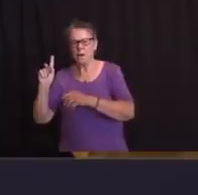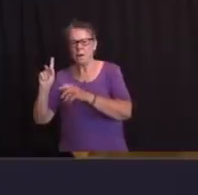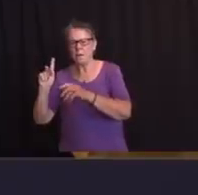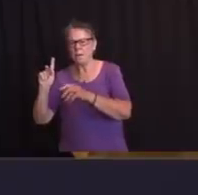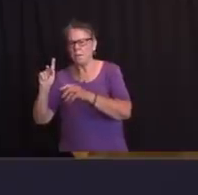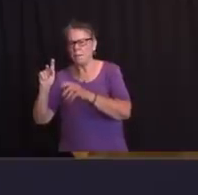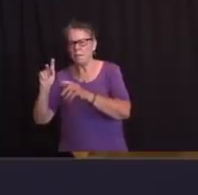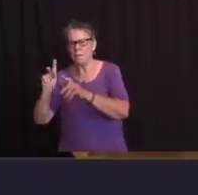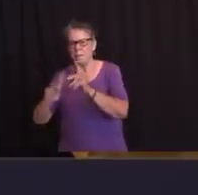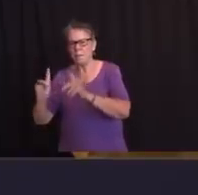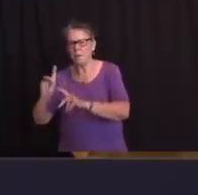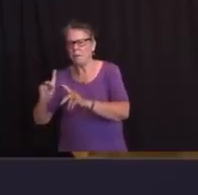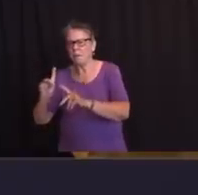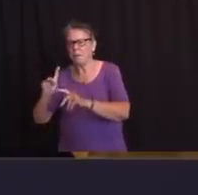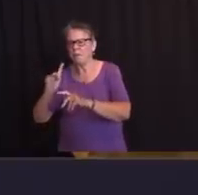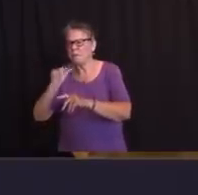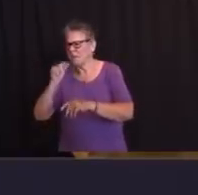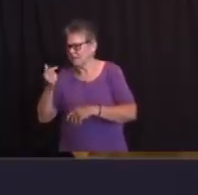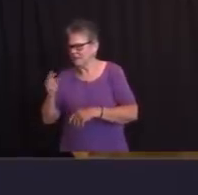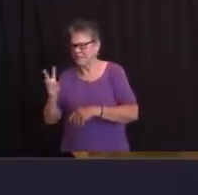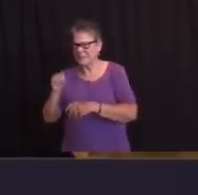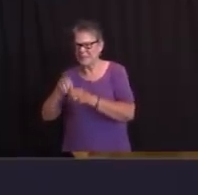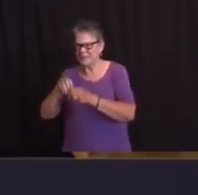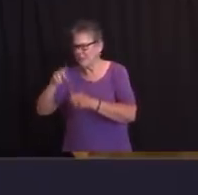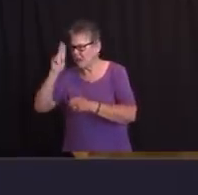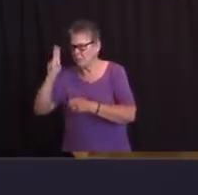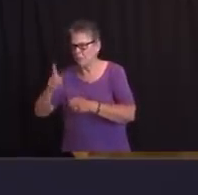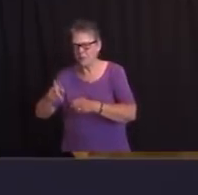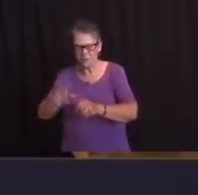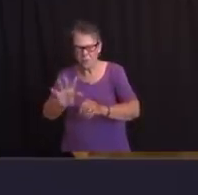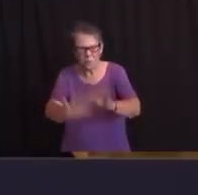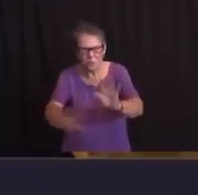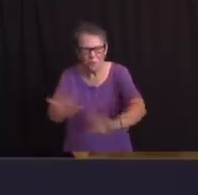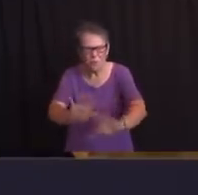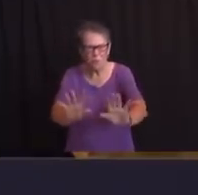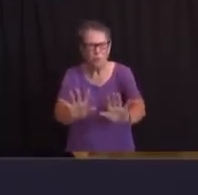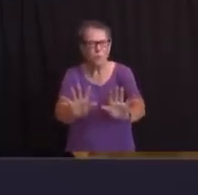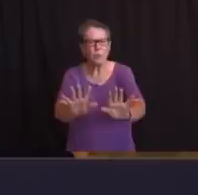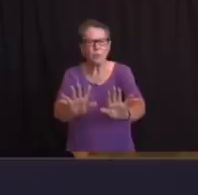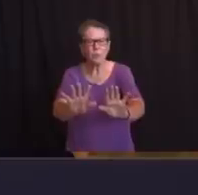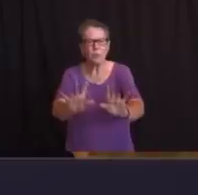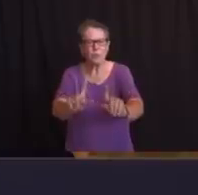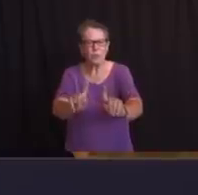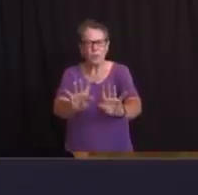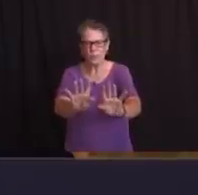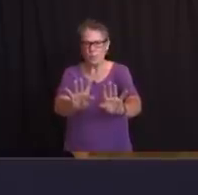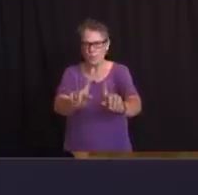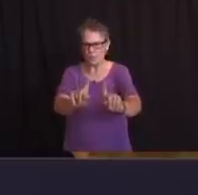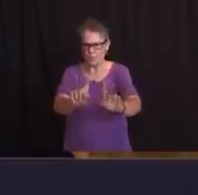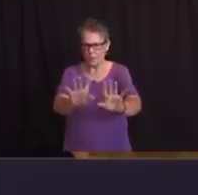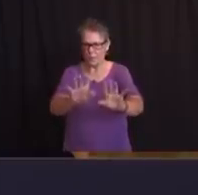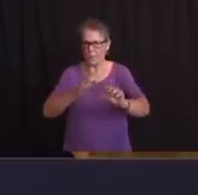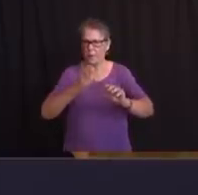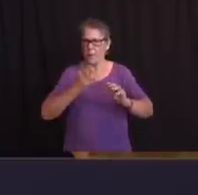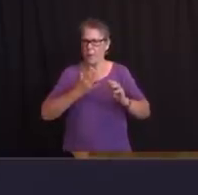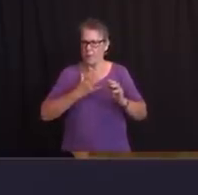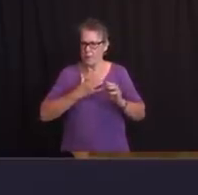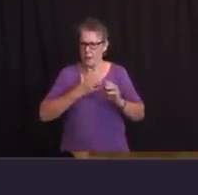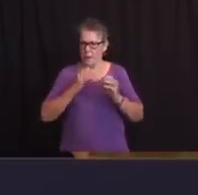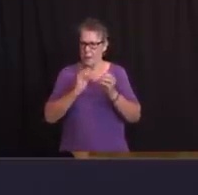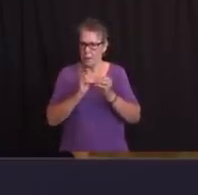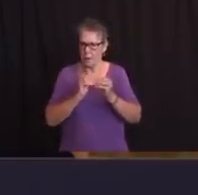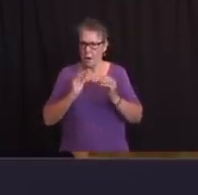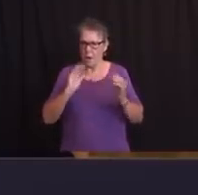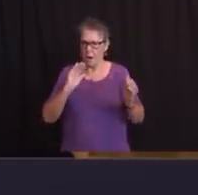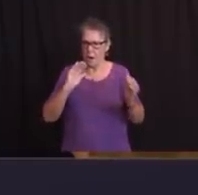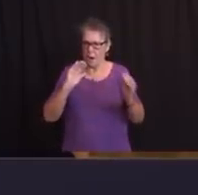Thank you. I got to come back to you on that last one. But the numbers today that I'm reporting in the July 12th to July